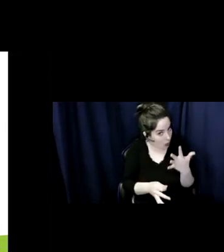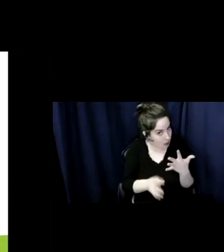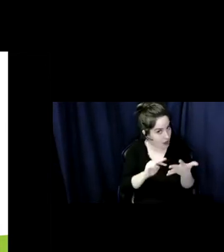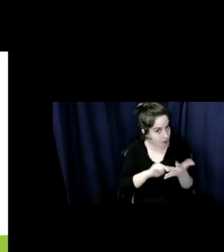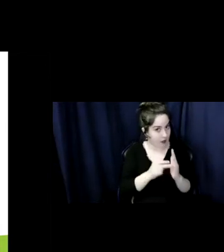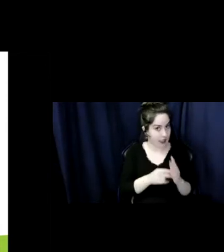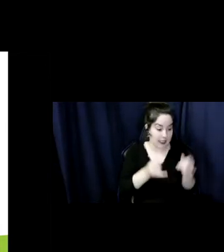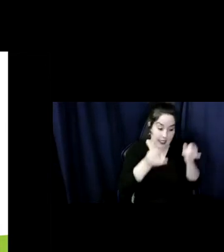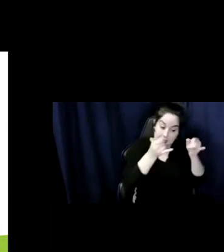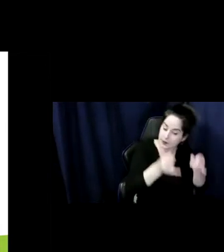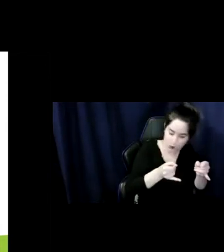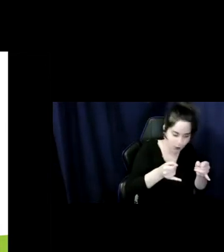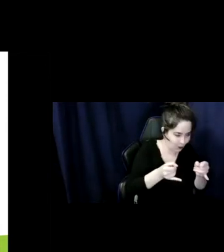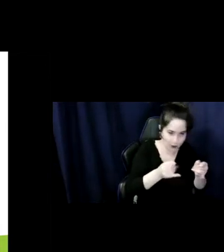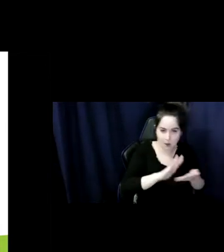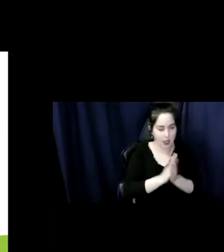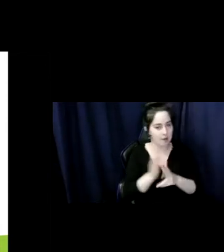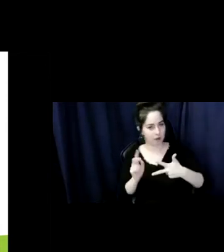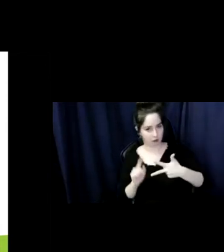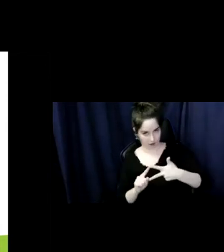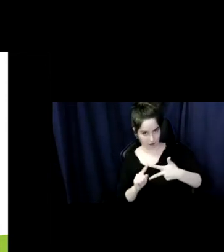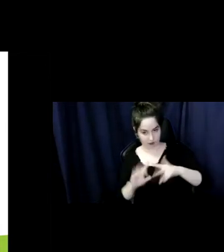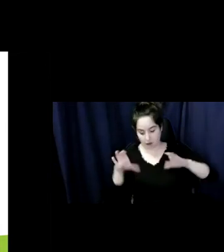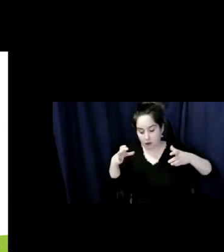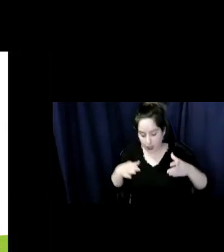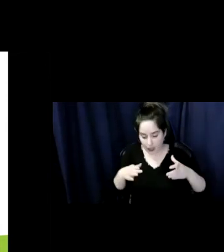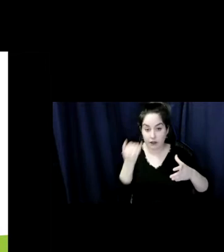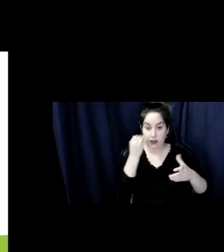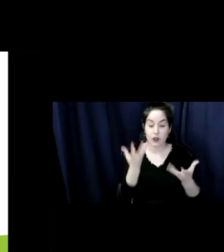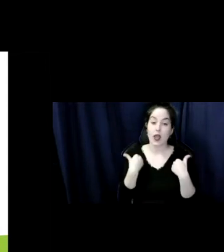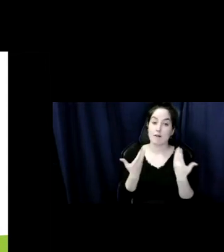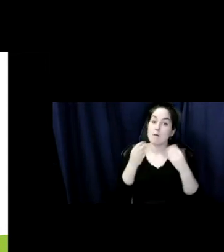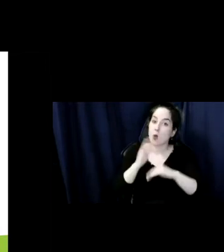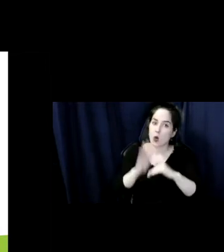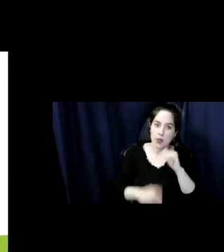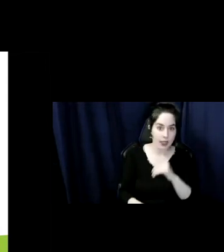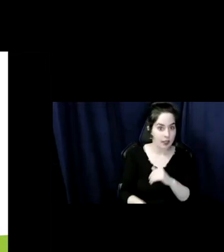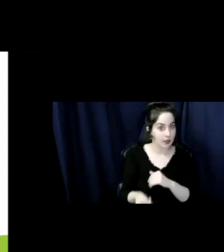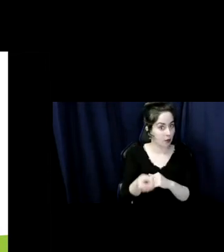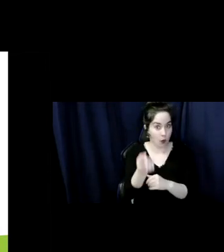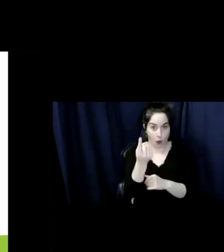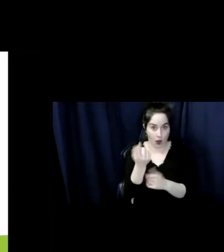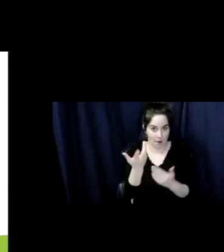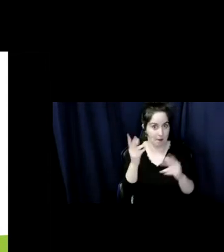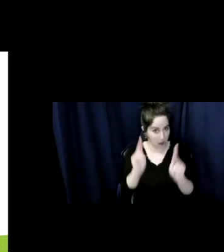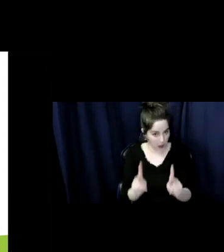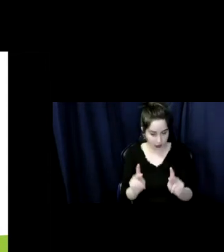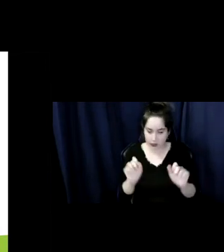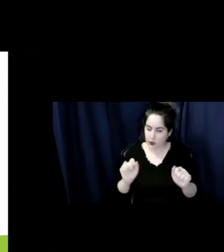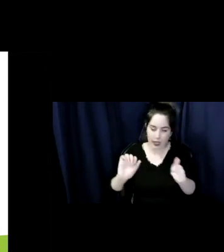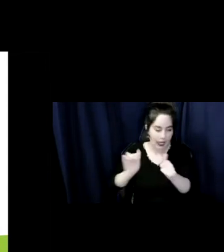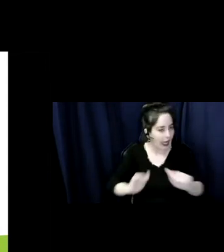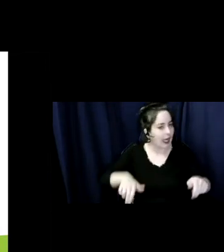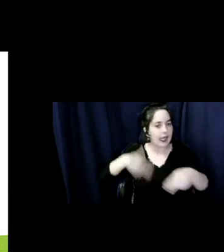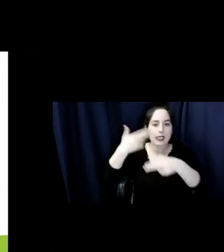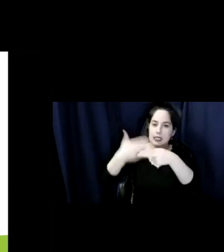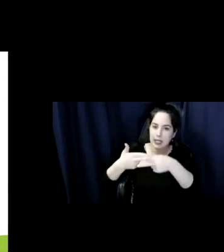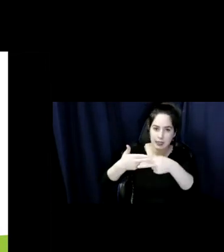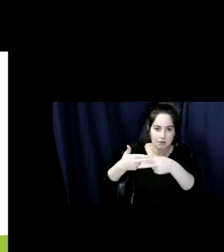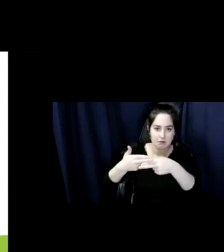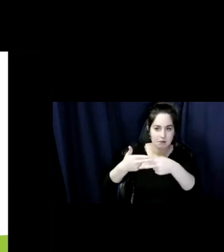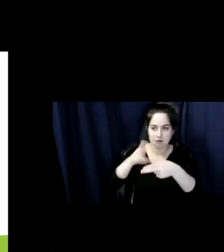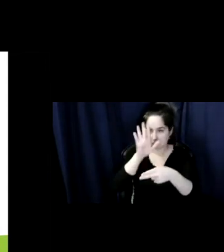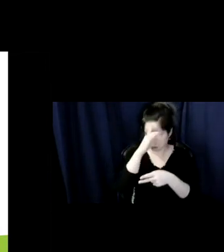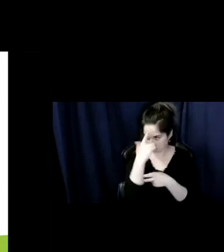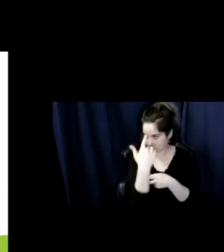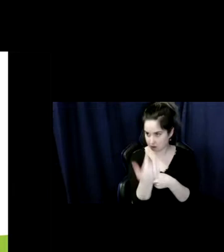long as you're working with another person or more people, you can create a collective in any name you choose,